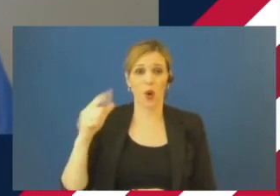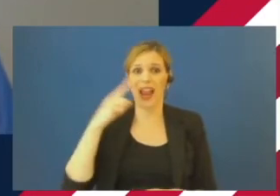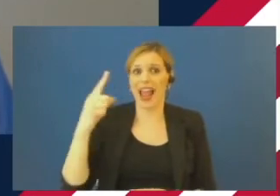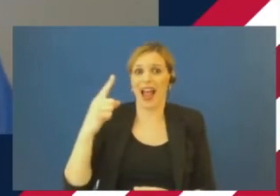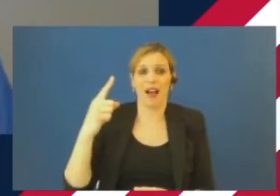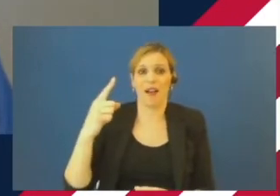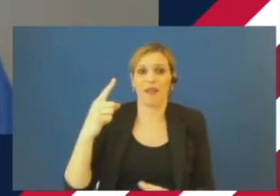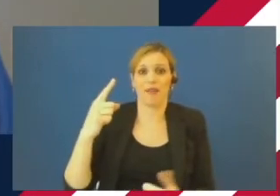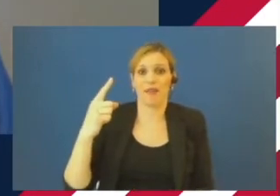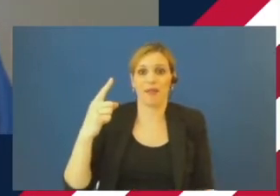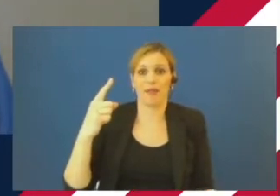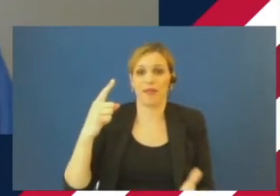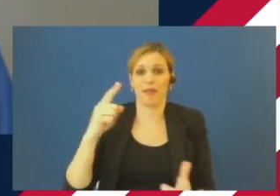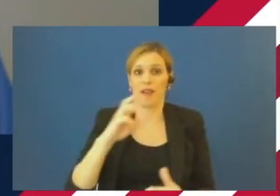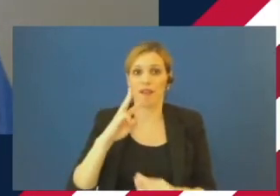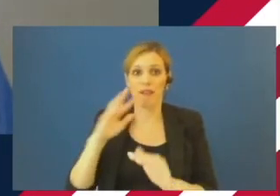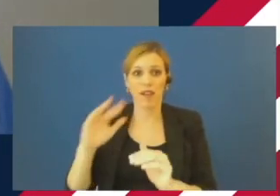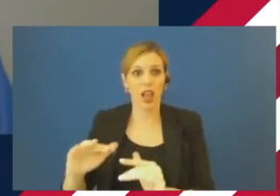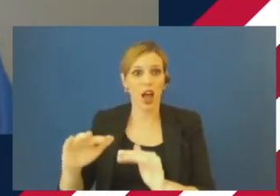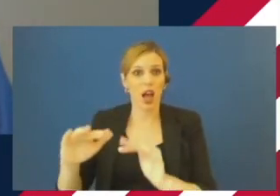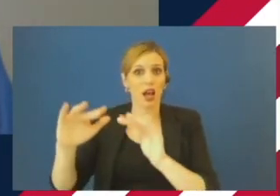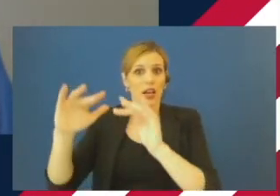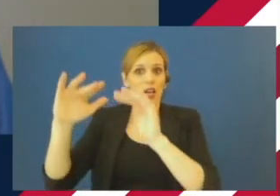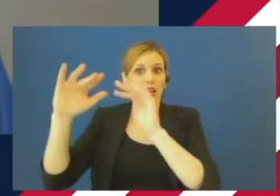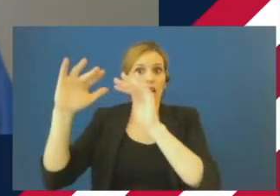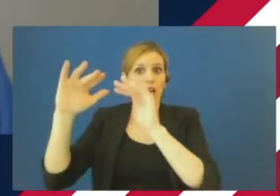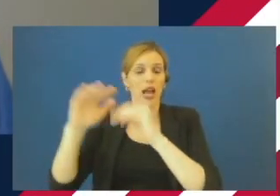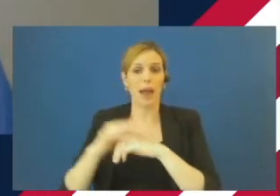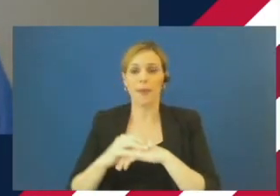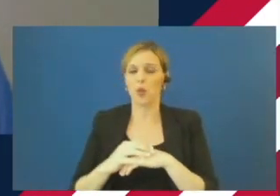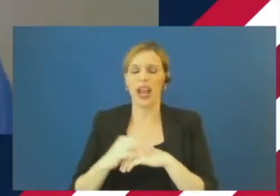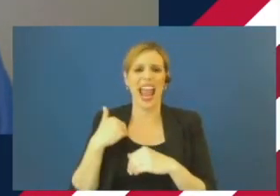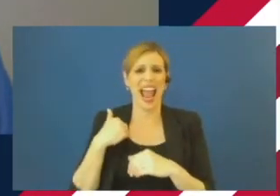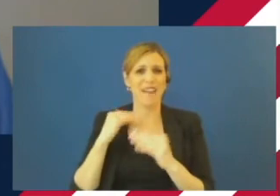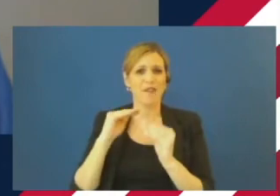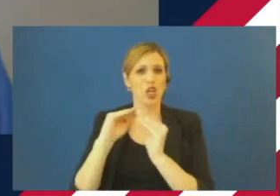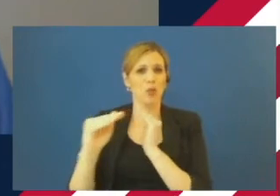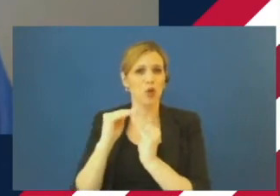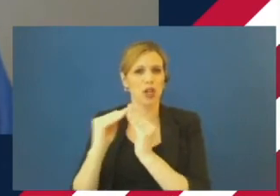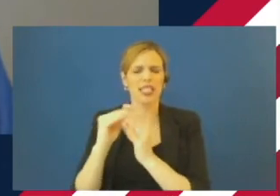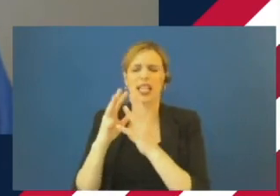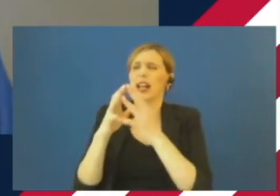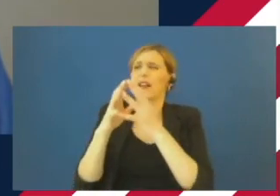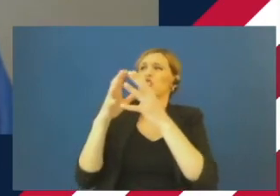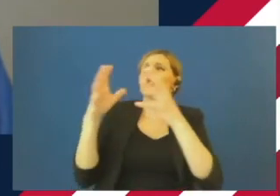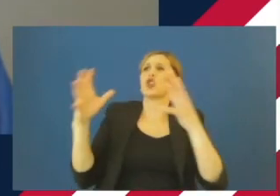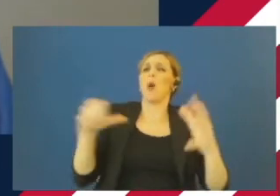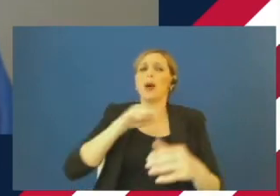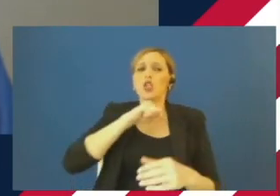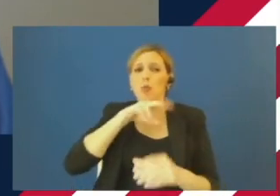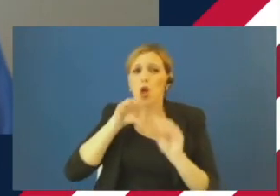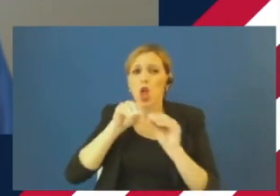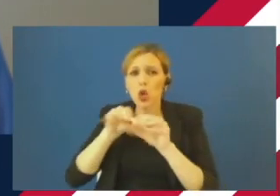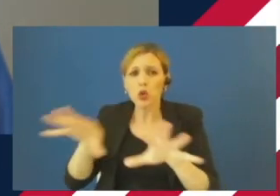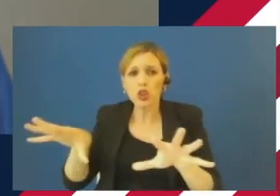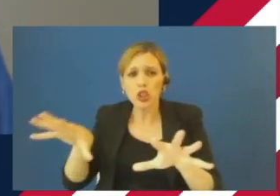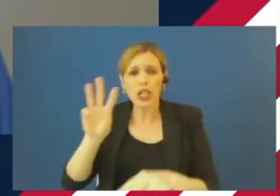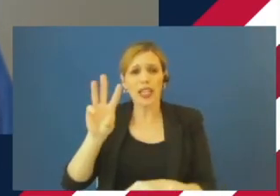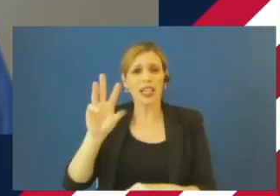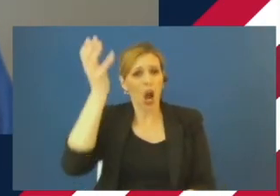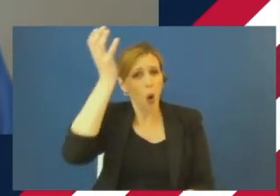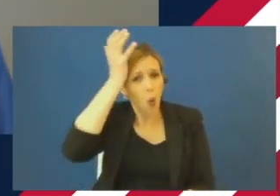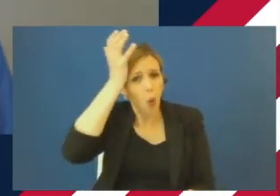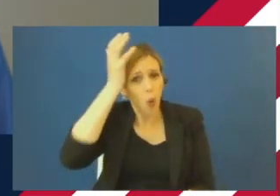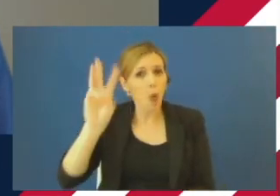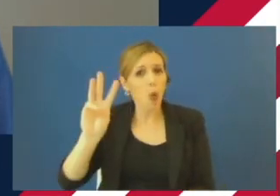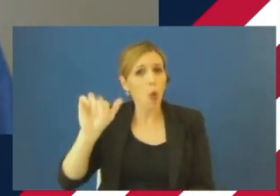you have communities that are having pollution, wastewater in their communities, then this is something